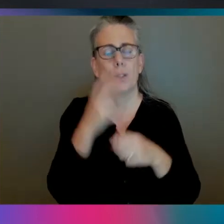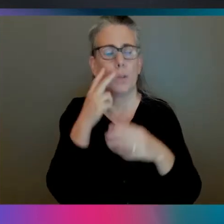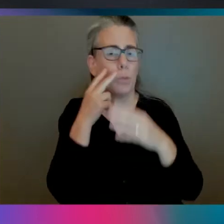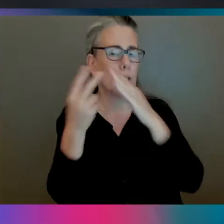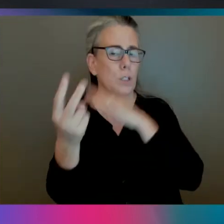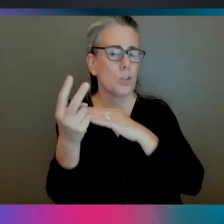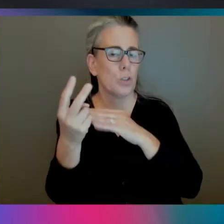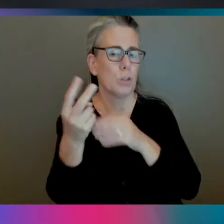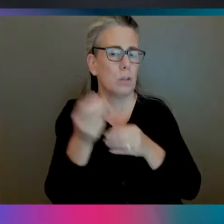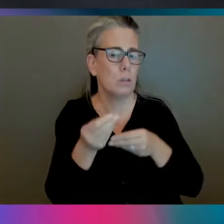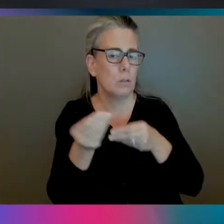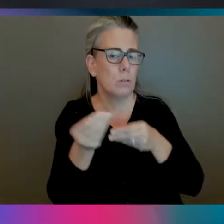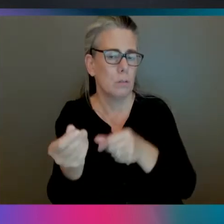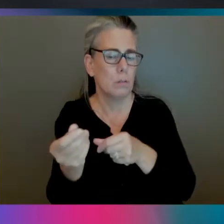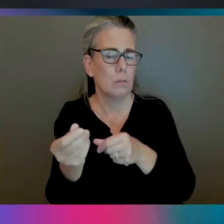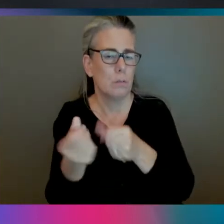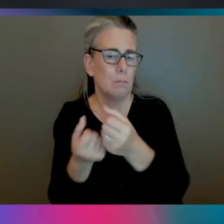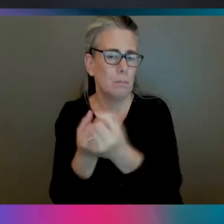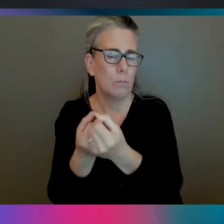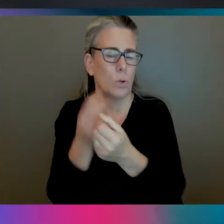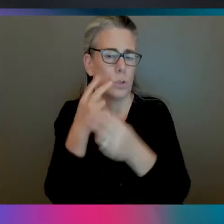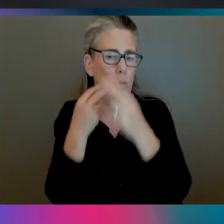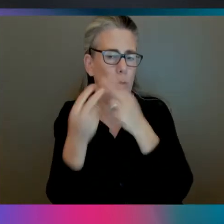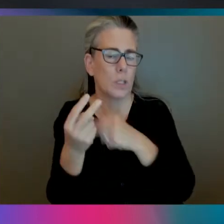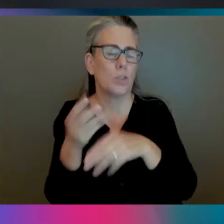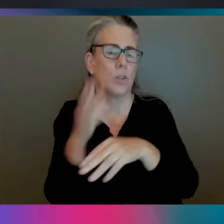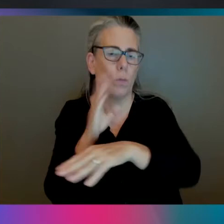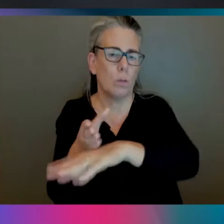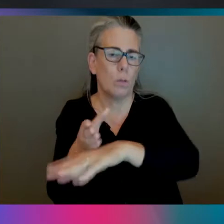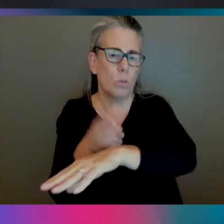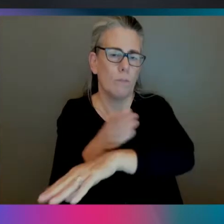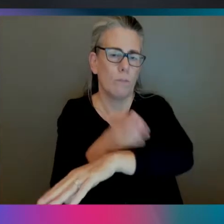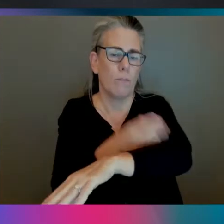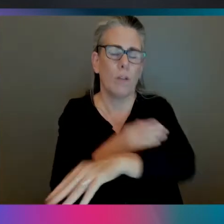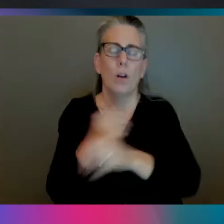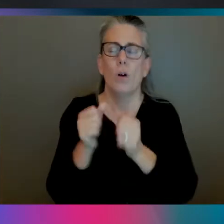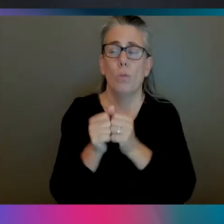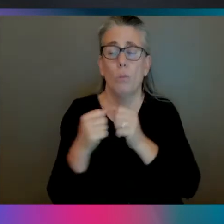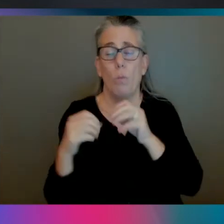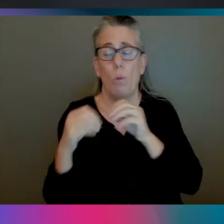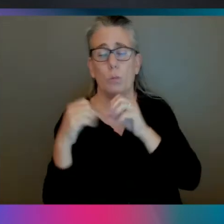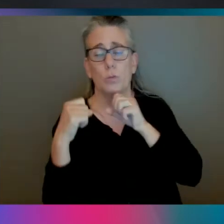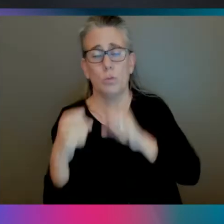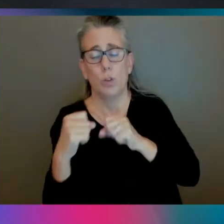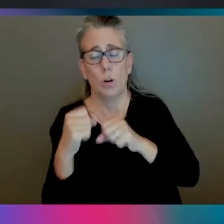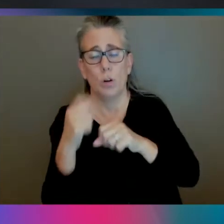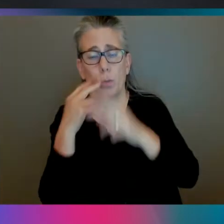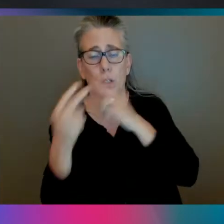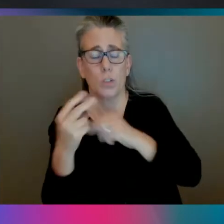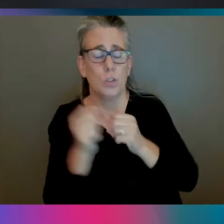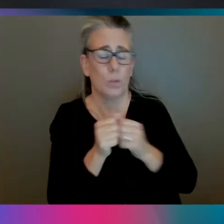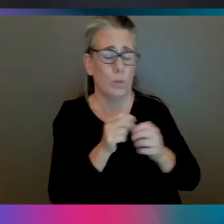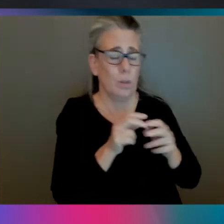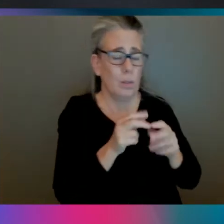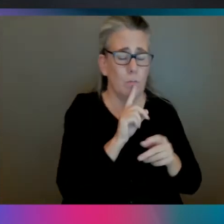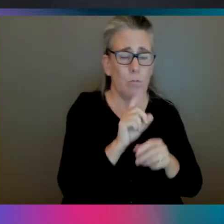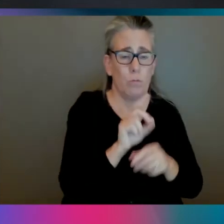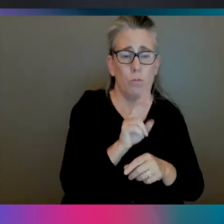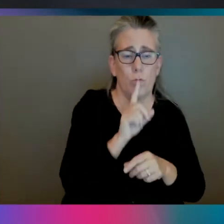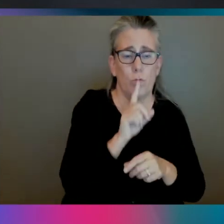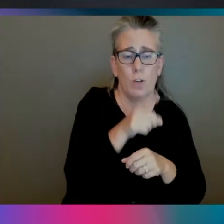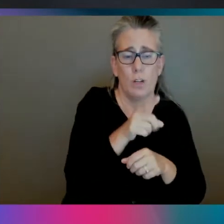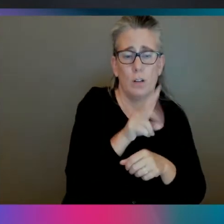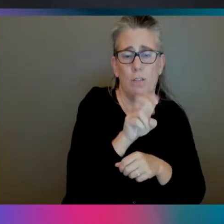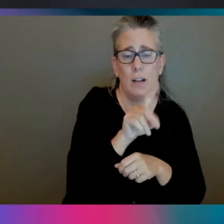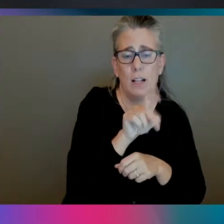continue to have more data, we get better and better and better, have stronger predictions, and then maybe even start to evaluate some personalization. That's